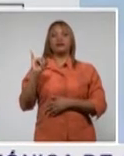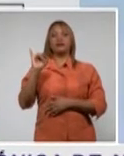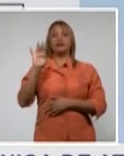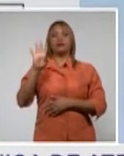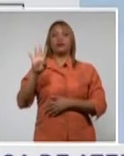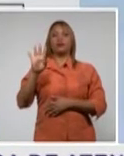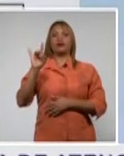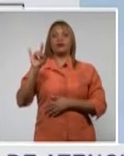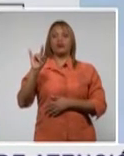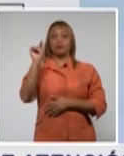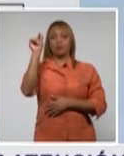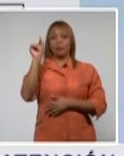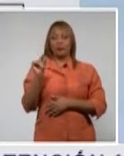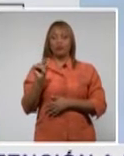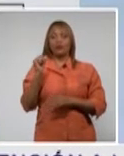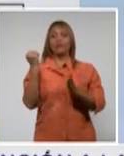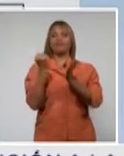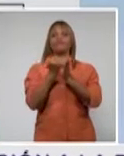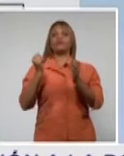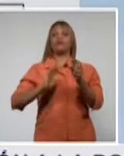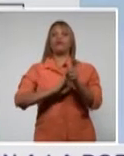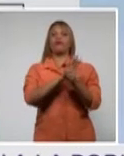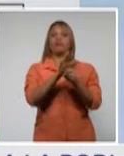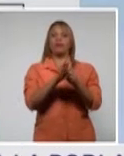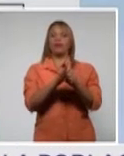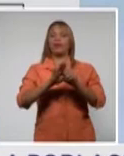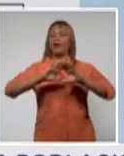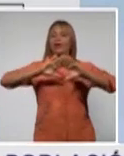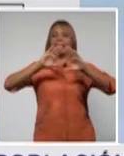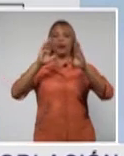21,213,649 since the start of the pandemic.